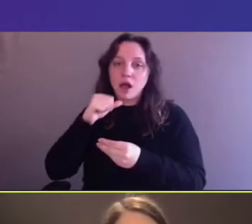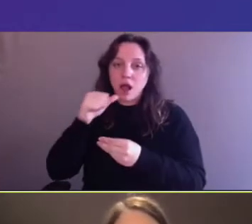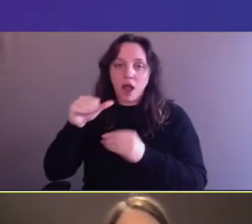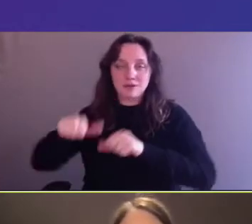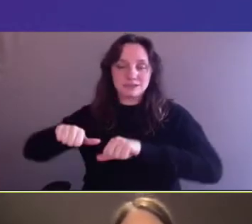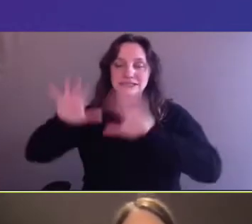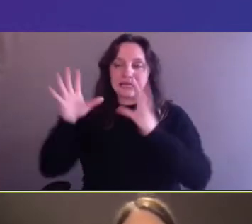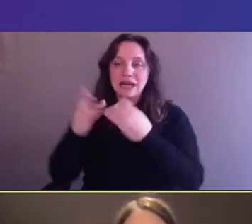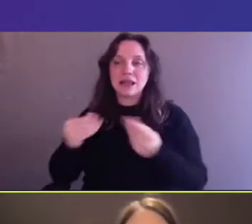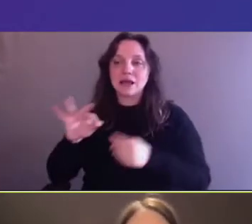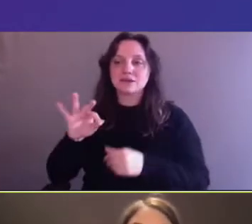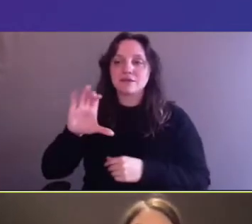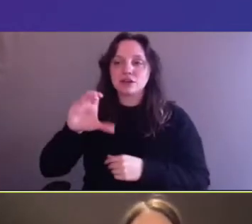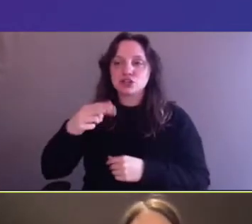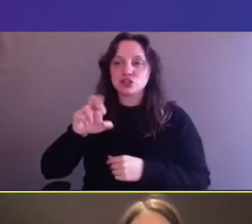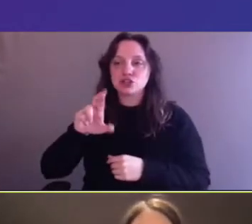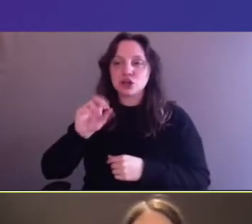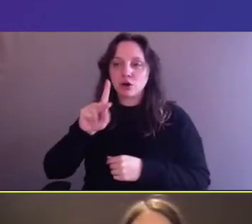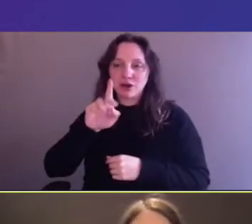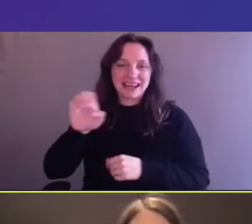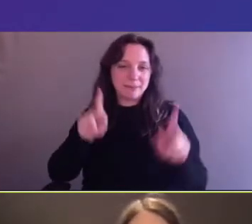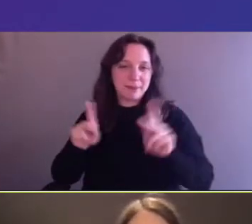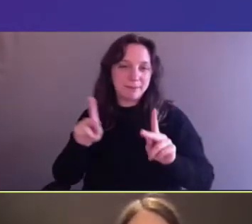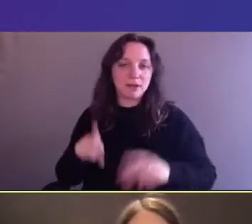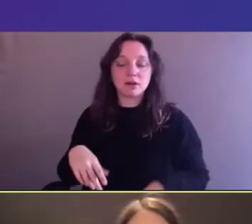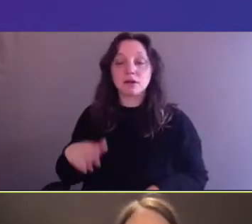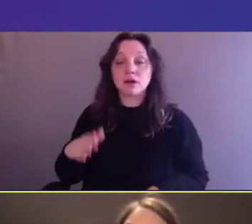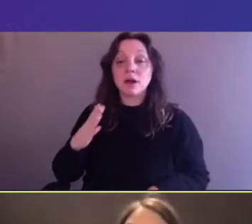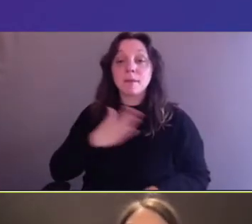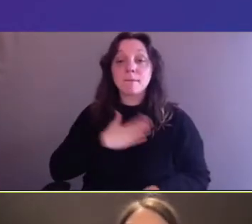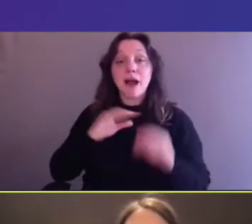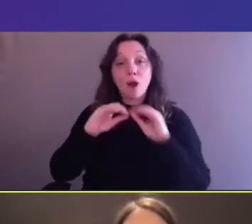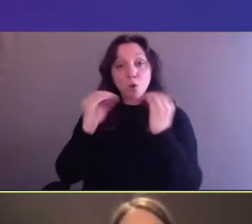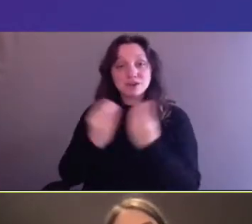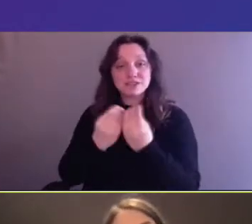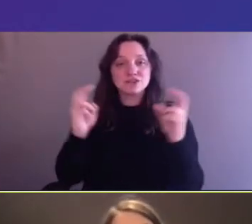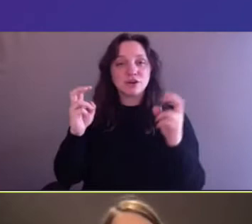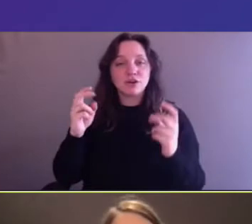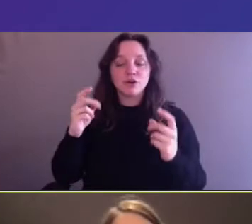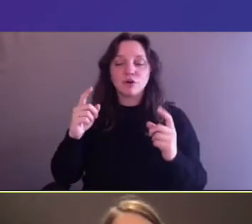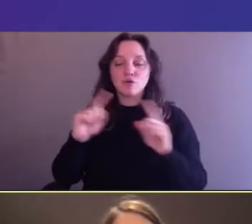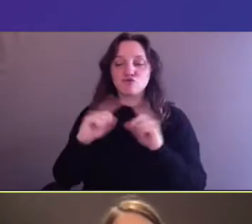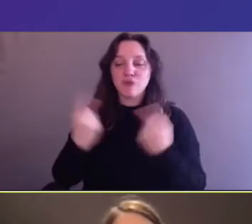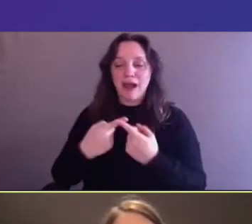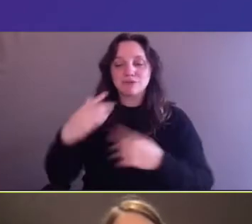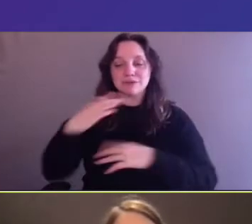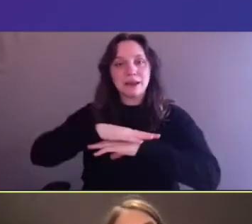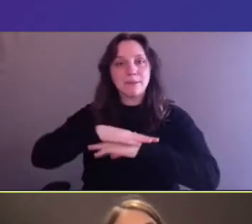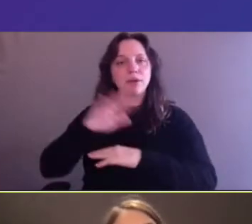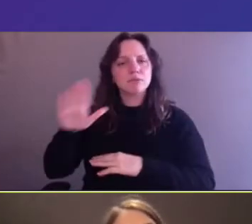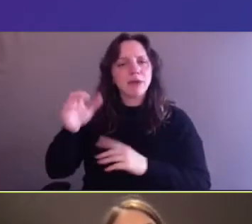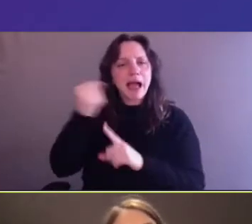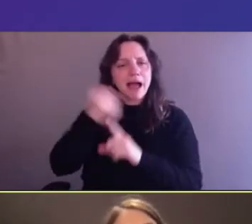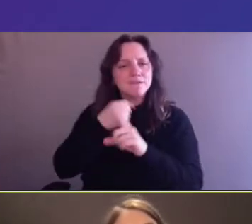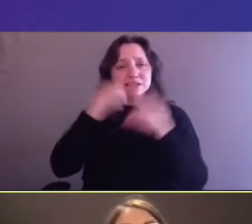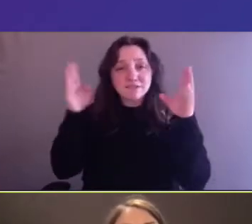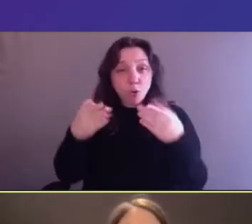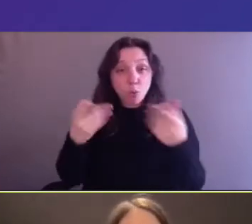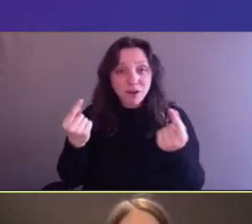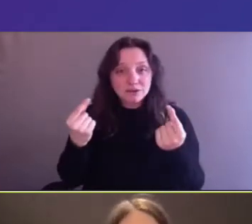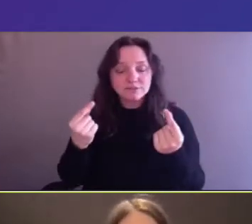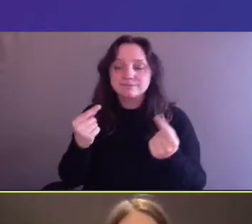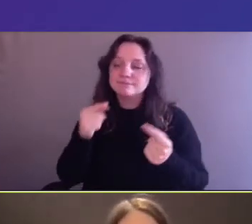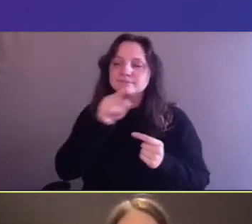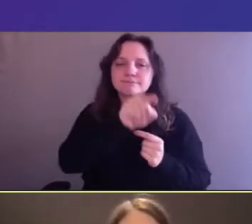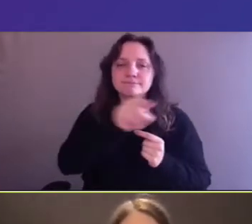people. In my organization, the Roundtable, our current advocacy focus is advocating for